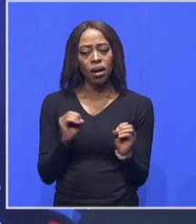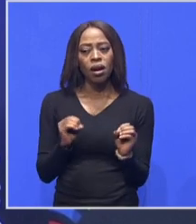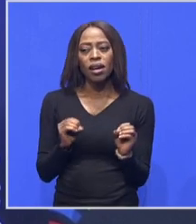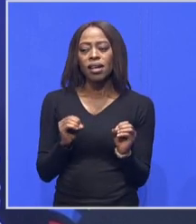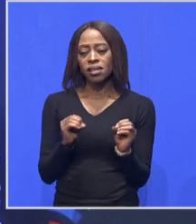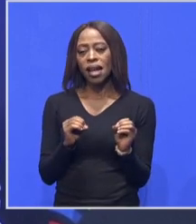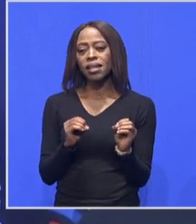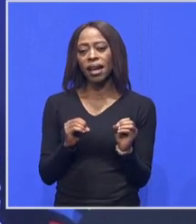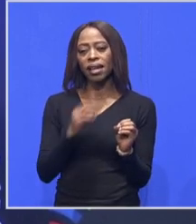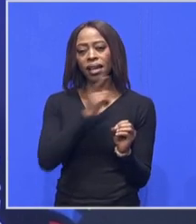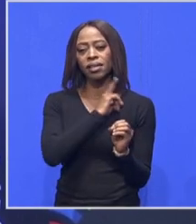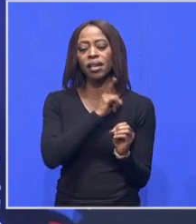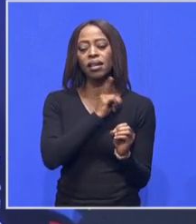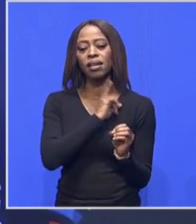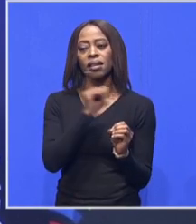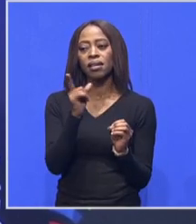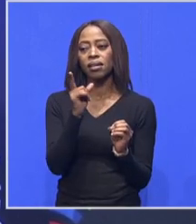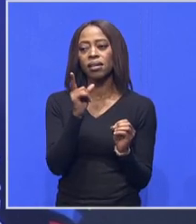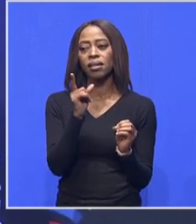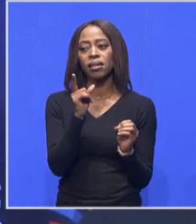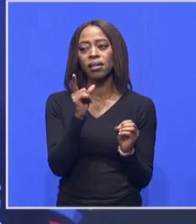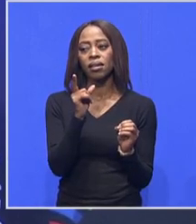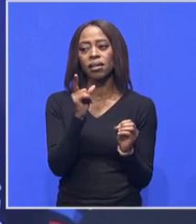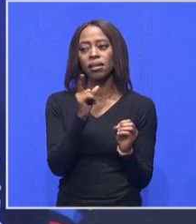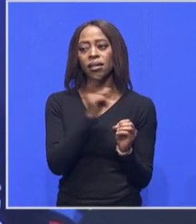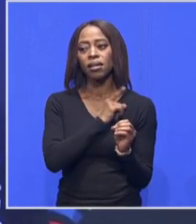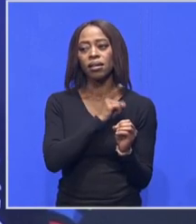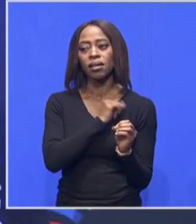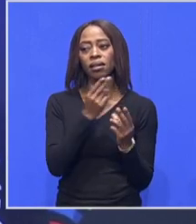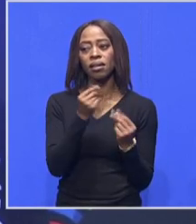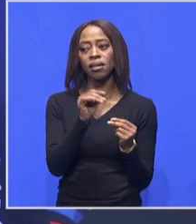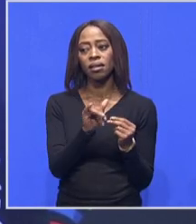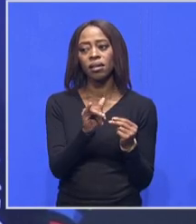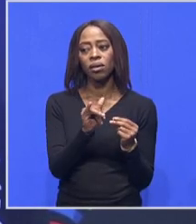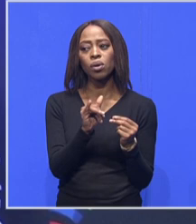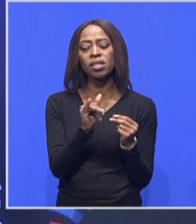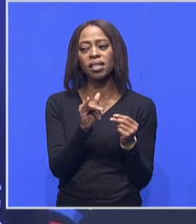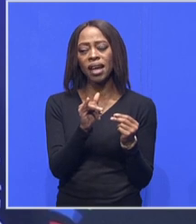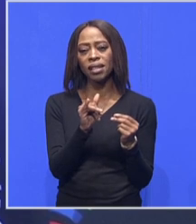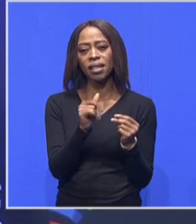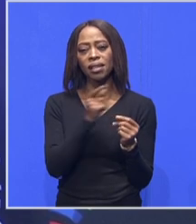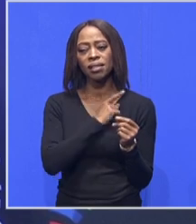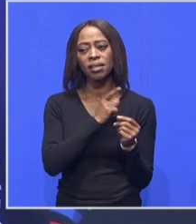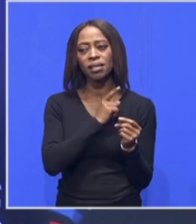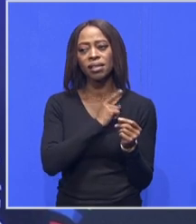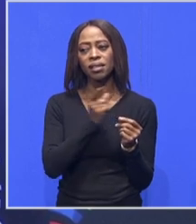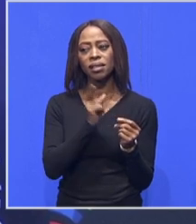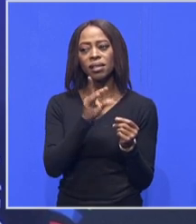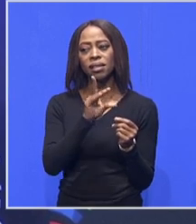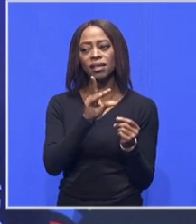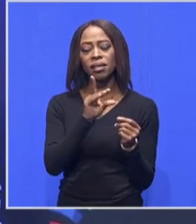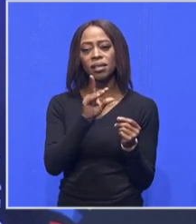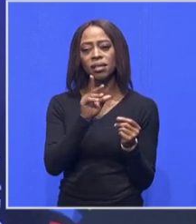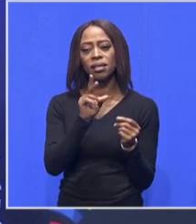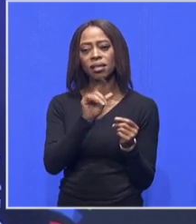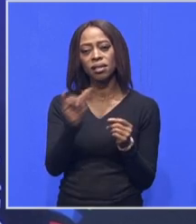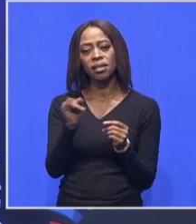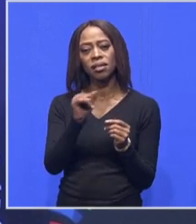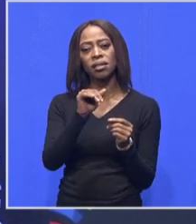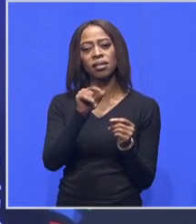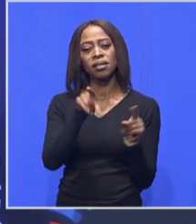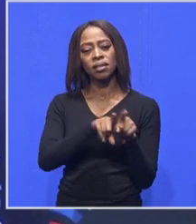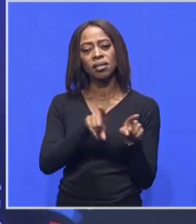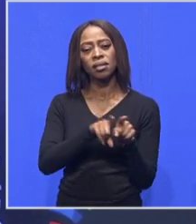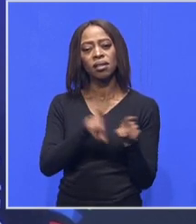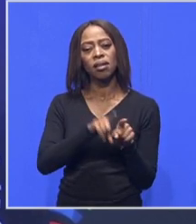the opportunity to govern, and is characterized by white supremacist entitlement like the DA in Gauteng, or arrogance like the IFP in KwaZulu-Natal